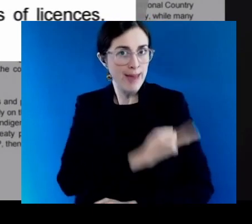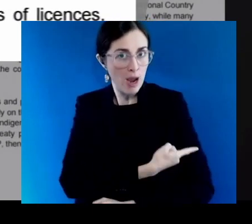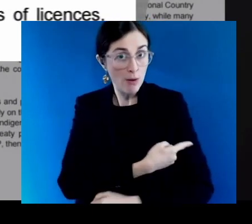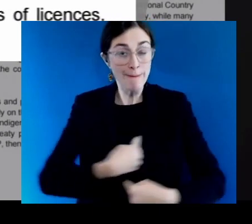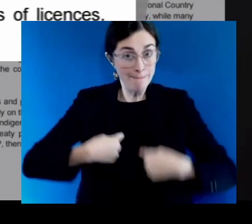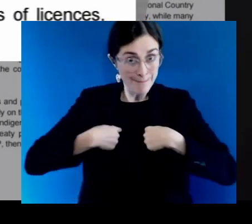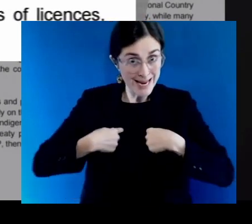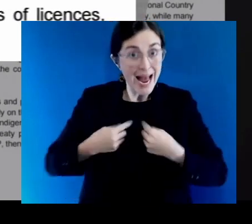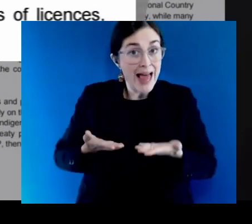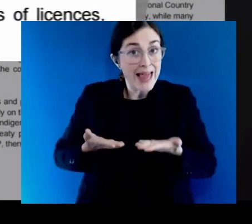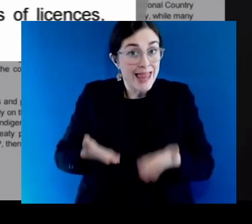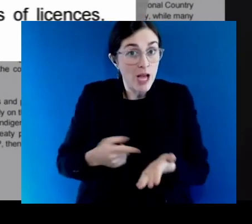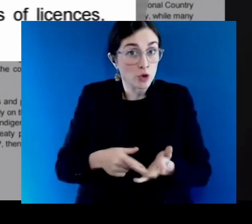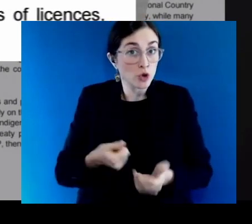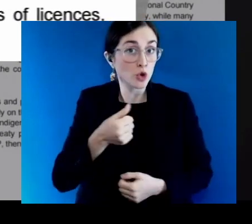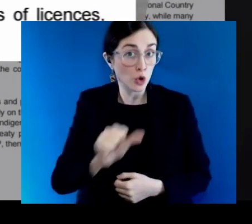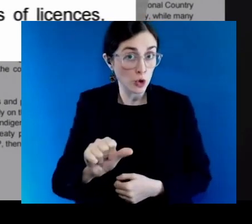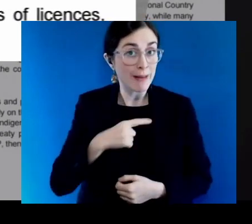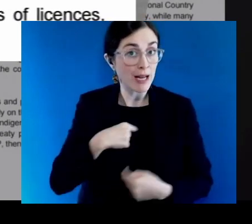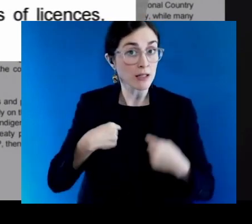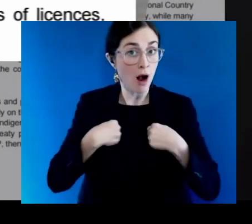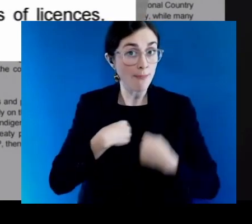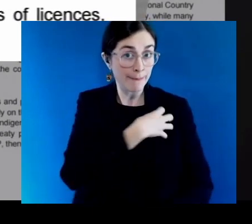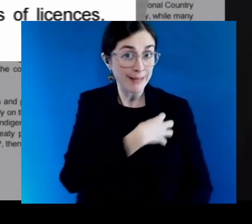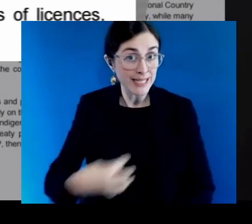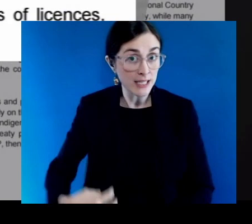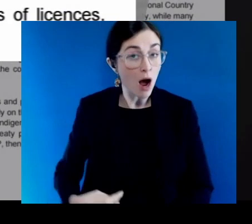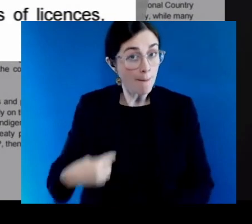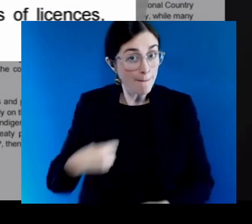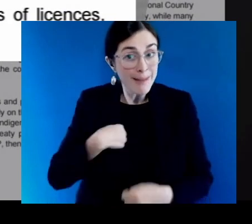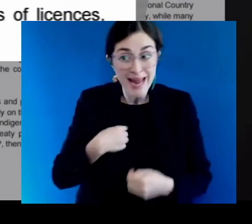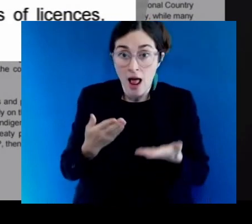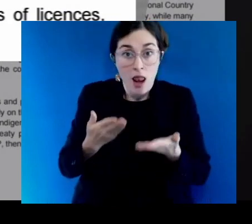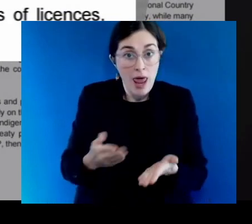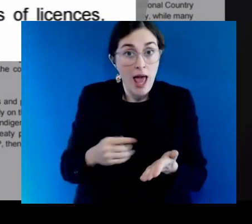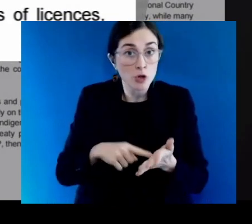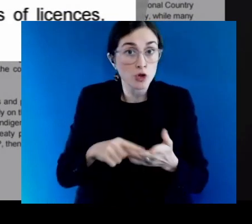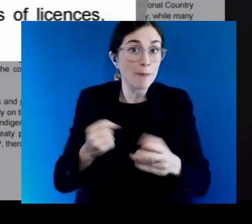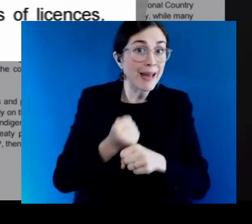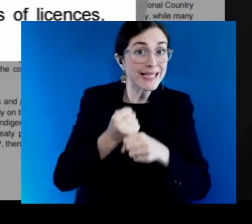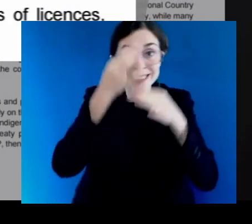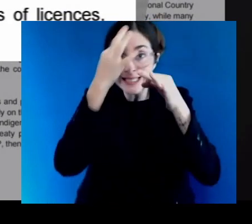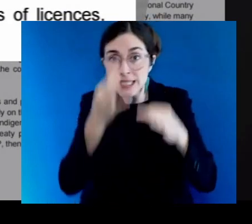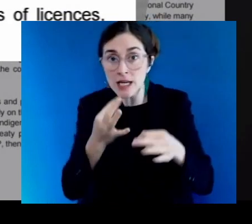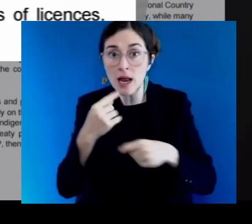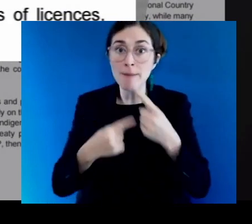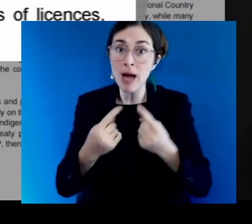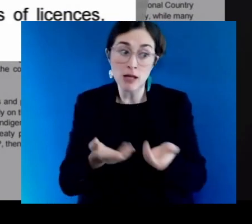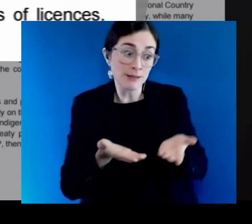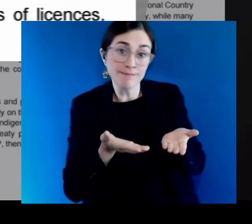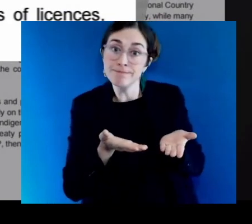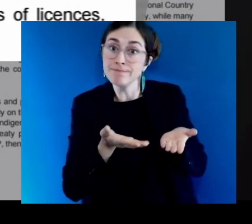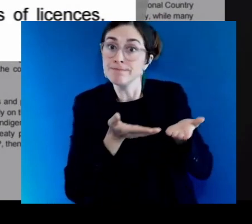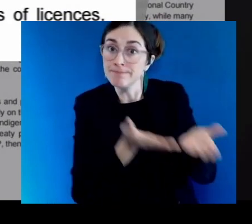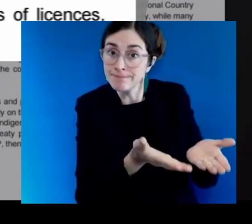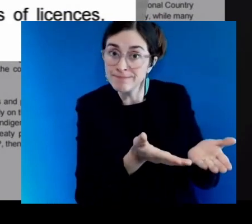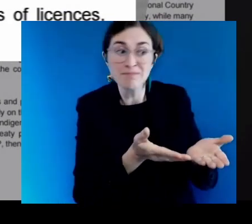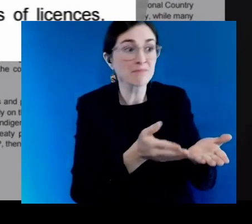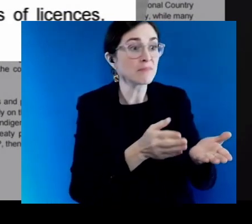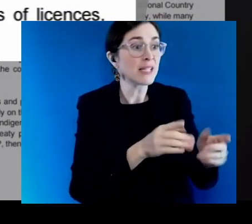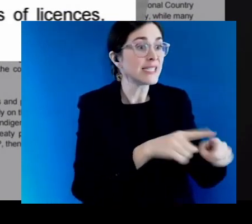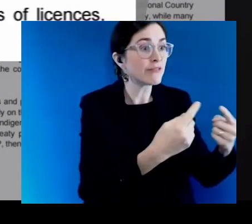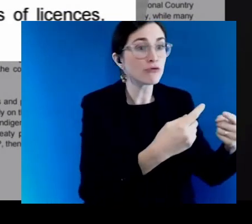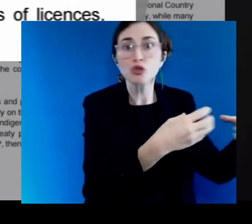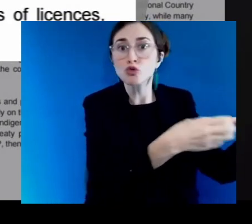as minister with responsibilities under such legislation relating to the grant or the refusal to grant different types of